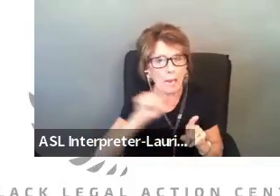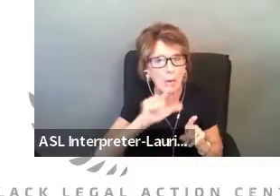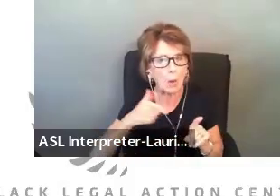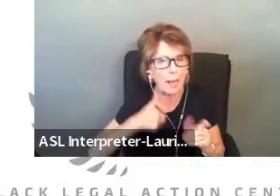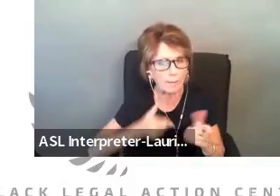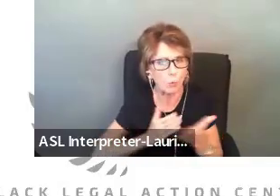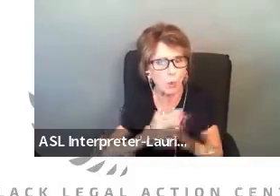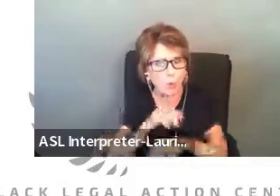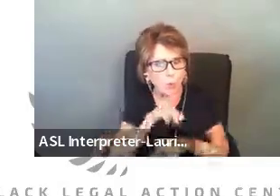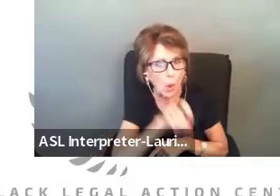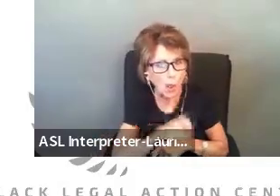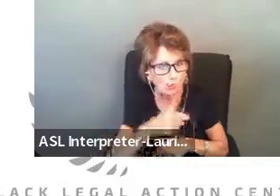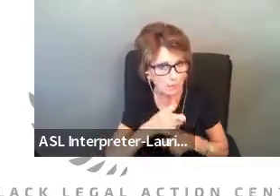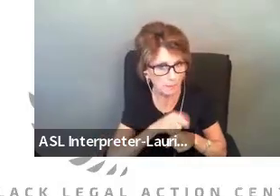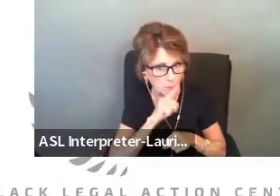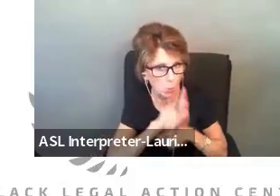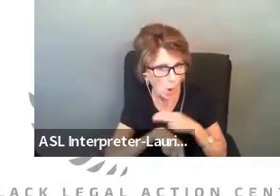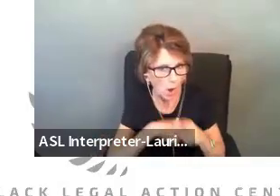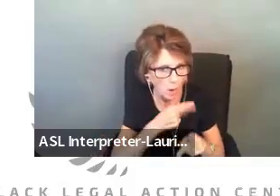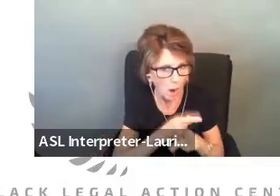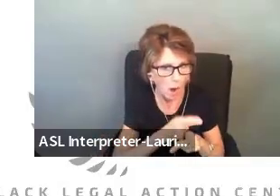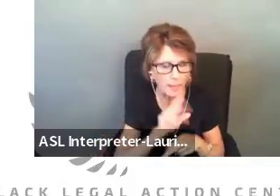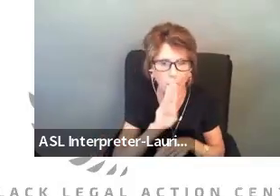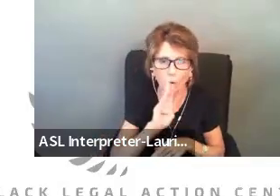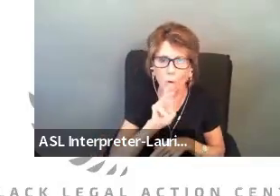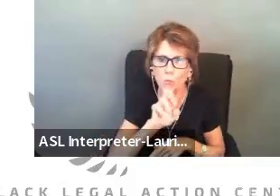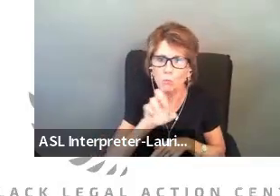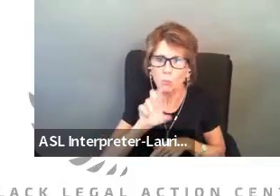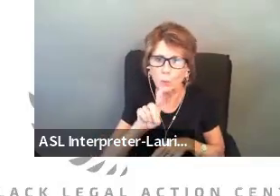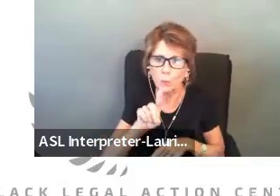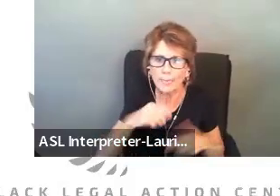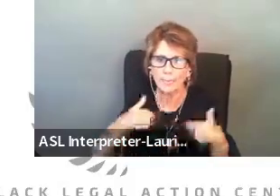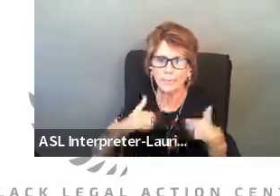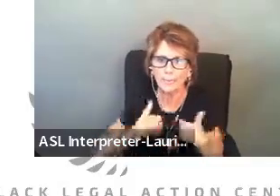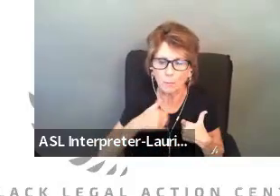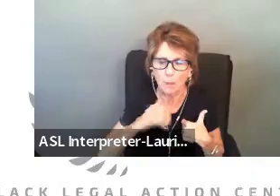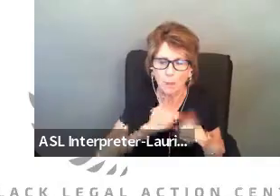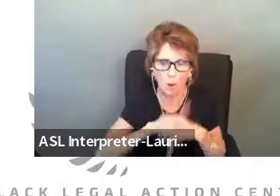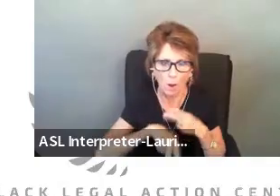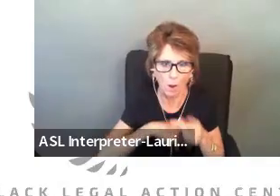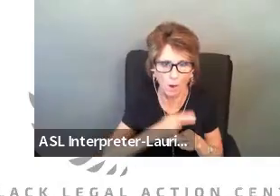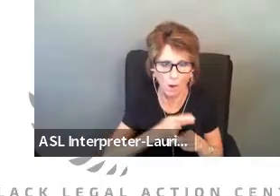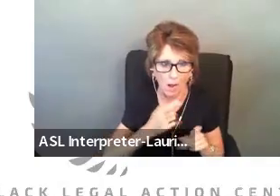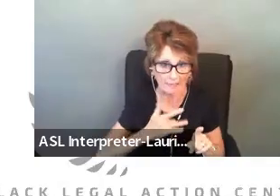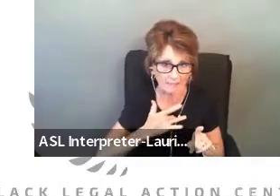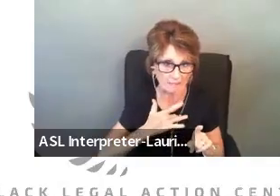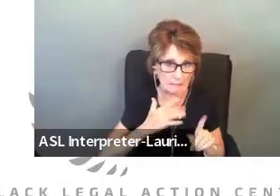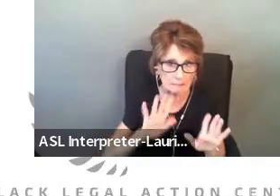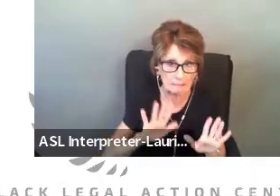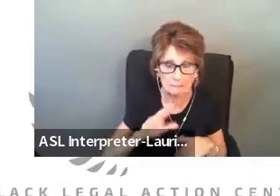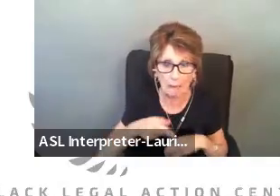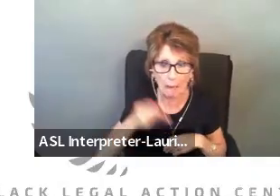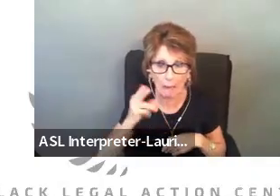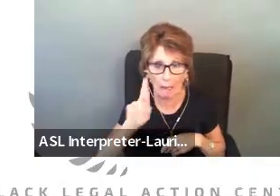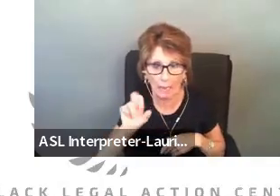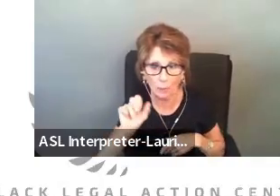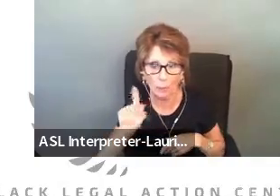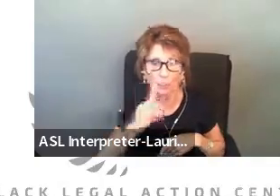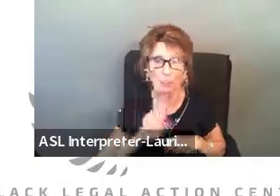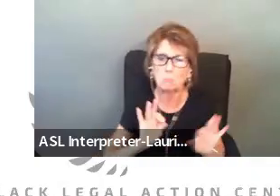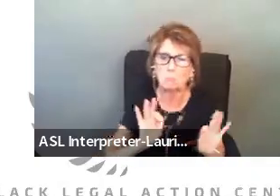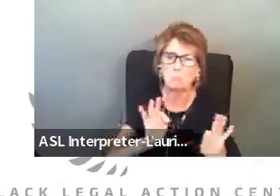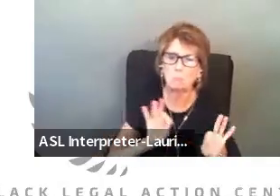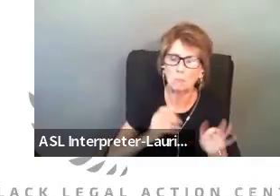ensure that allowing a particular breed of animal in a common area as your service animal